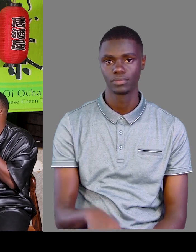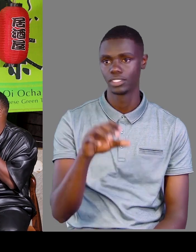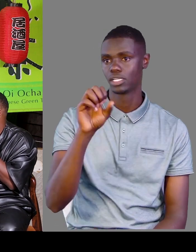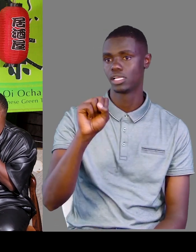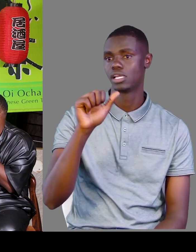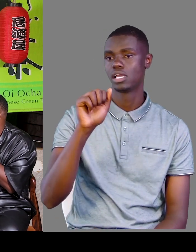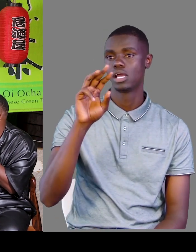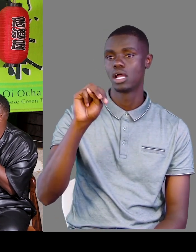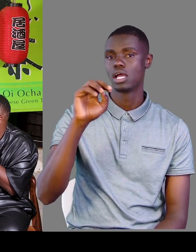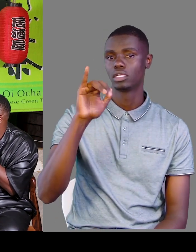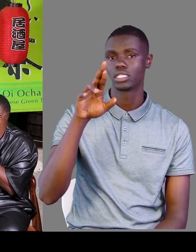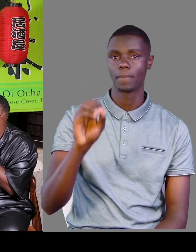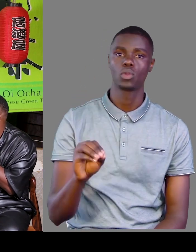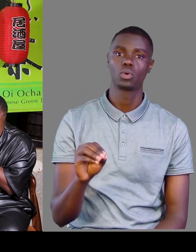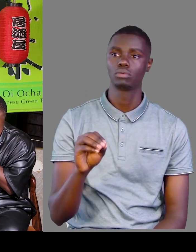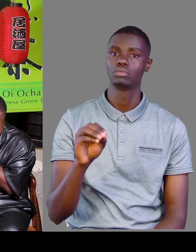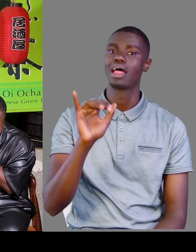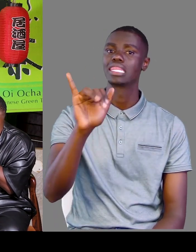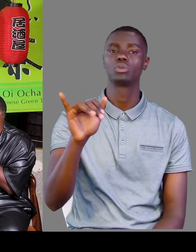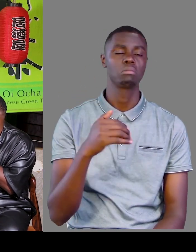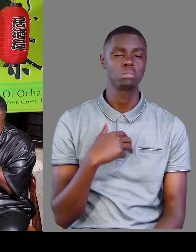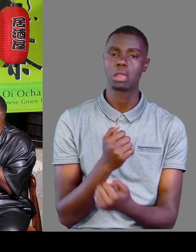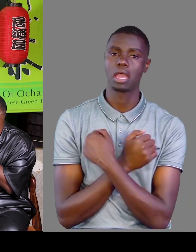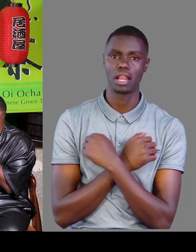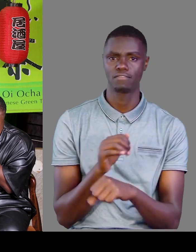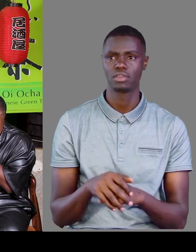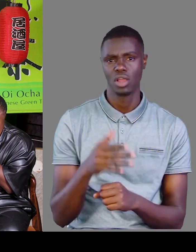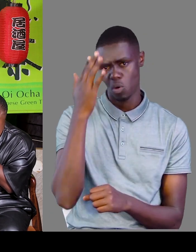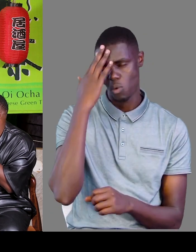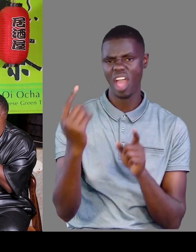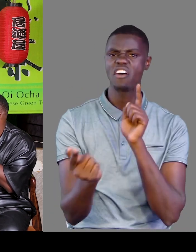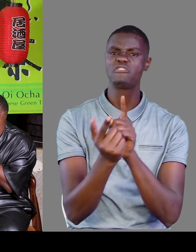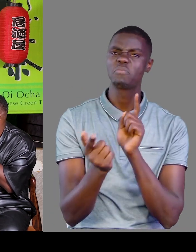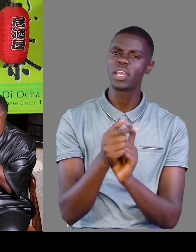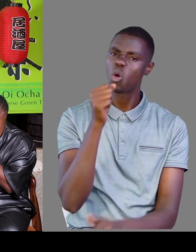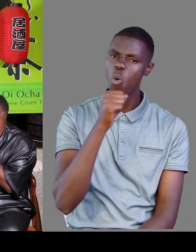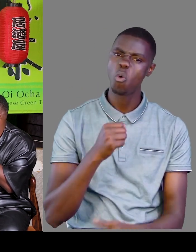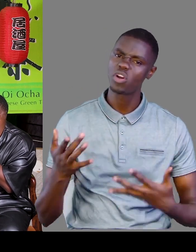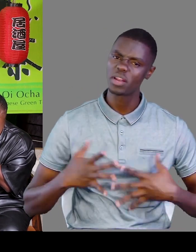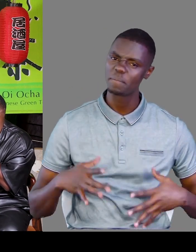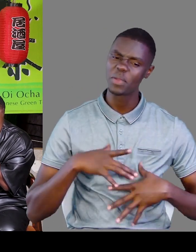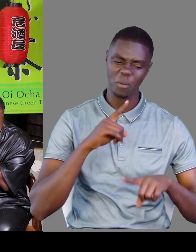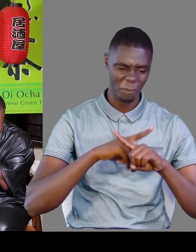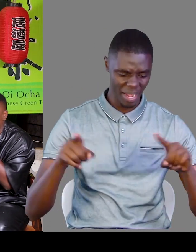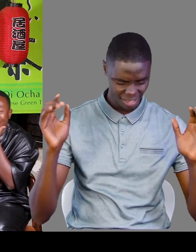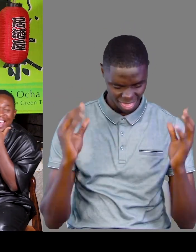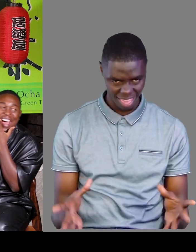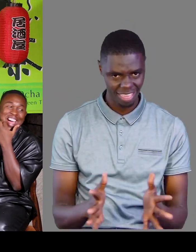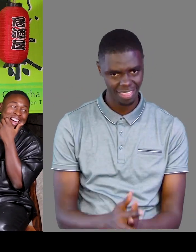Samiro, na wewe? Hiyo ndo napenda siku hizi. Sababu nimepatana na watu wazee ambao